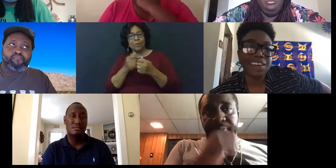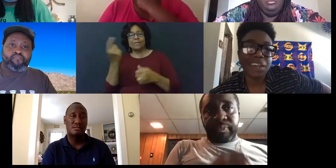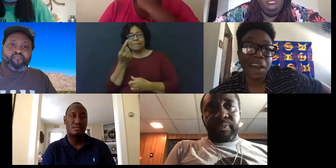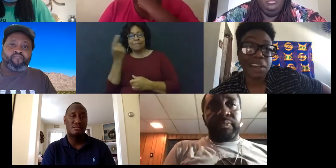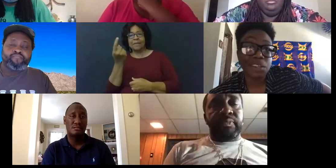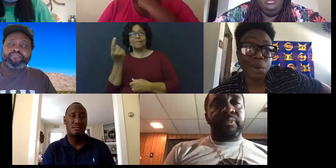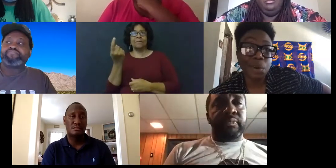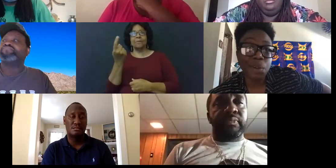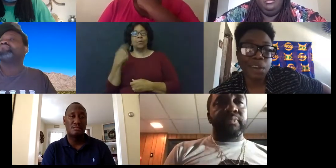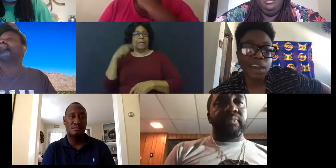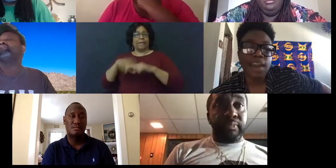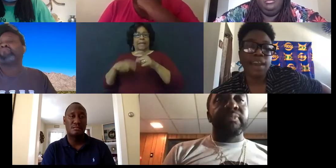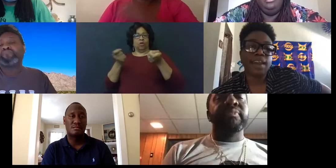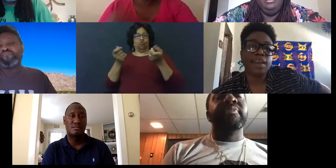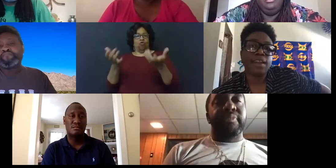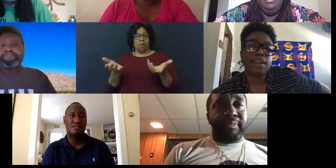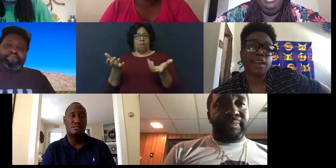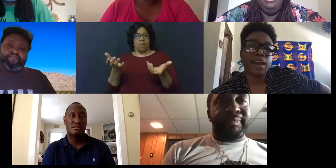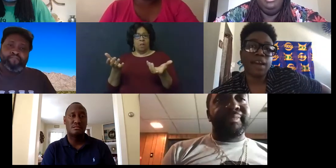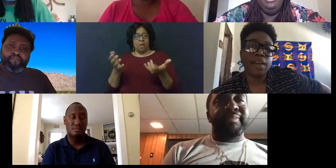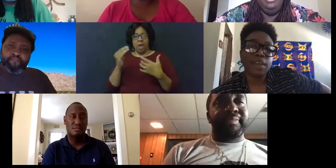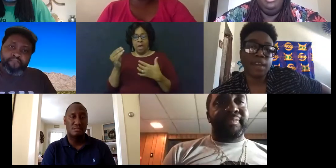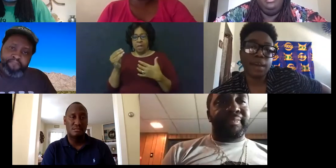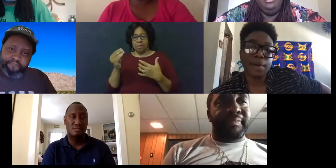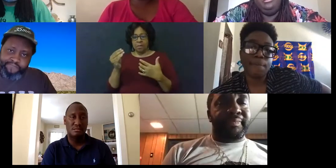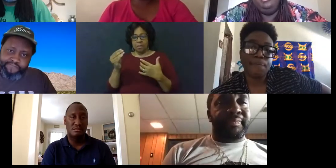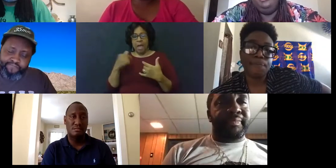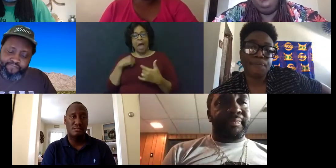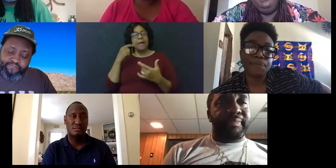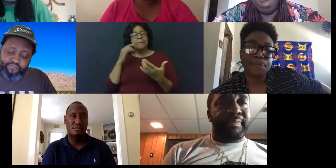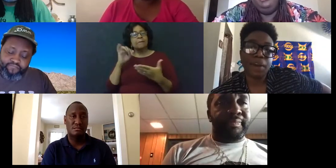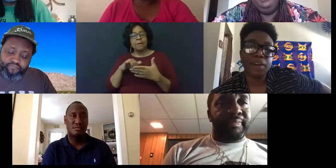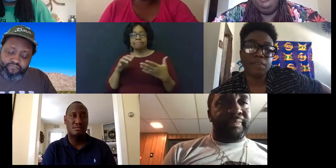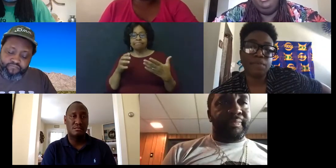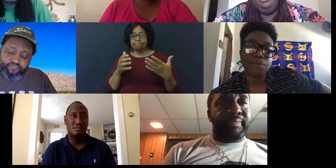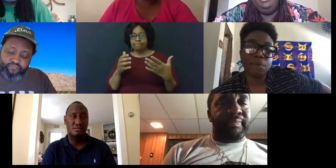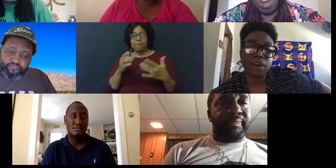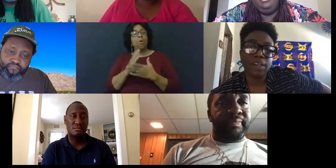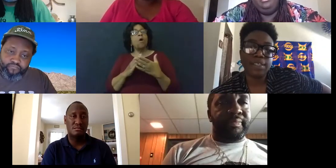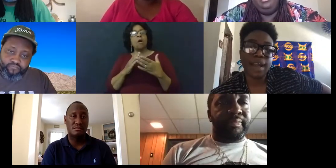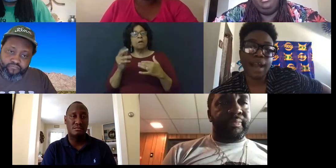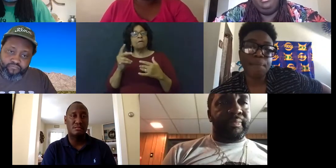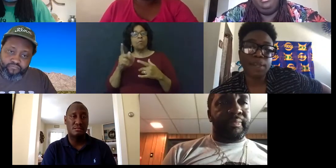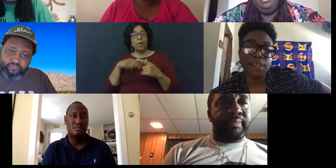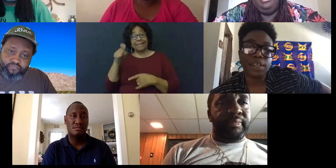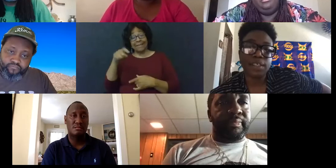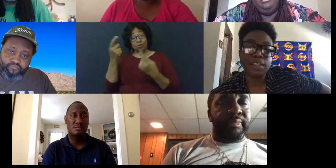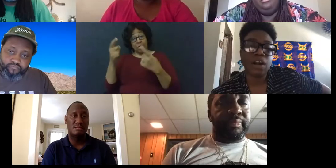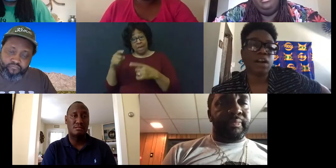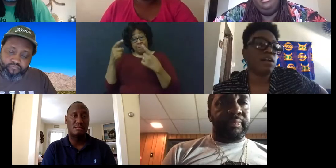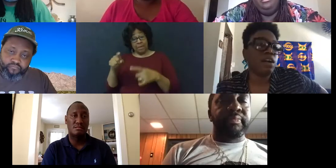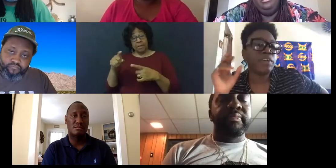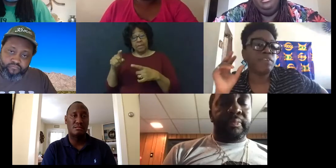we cannot control. And I think part of what needs to happen